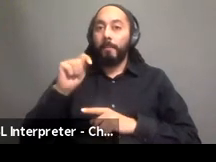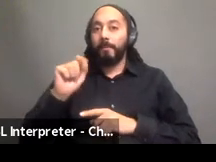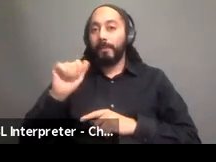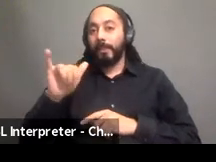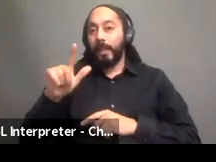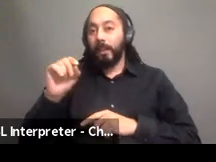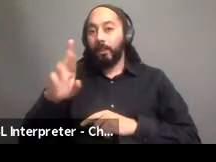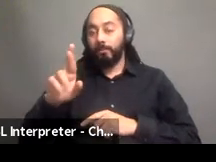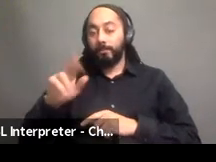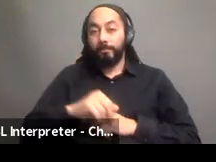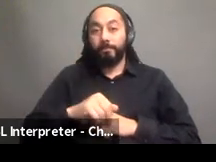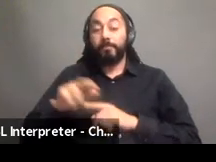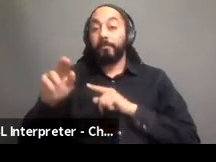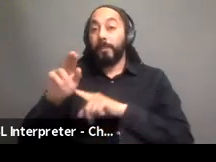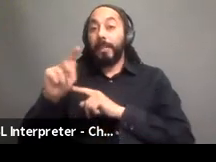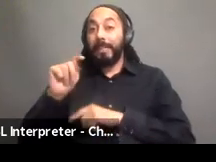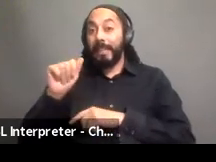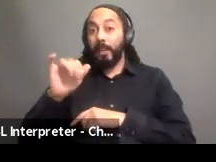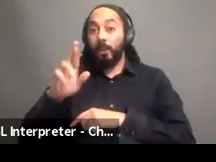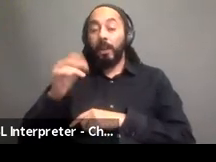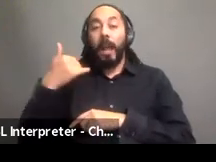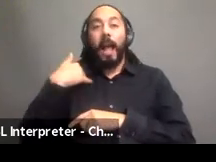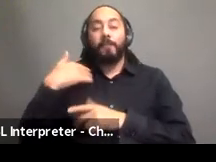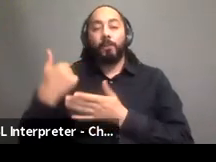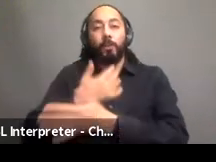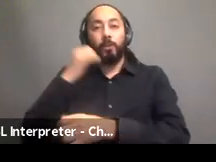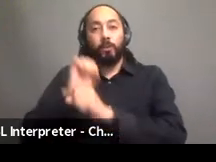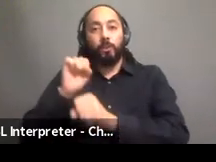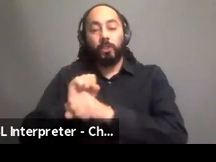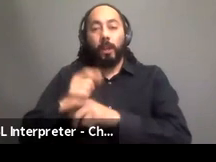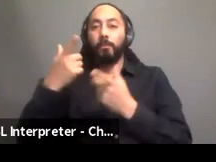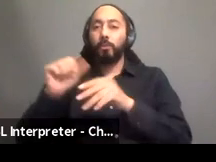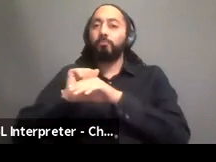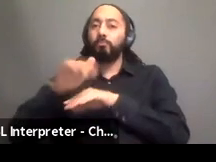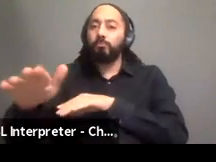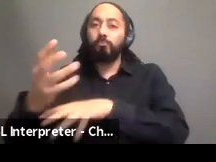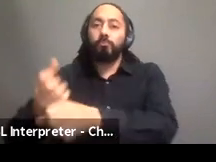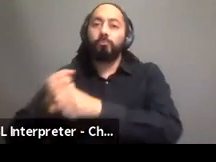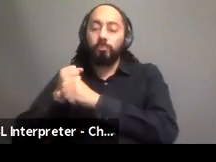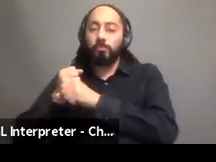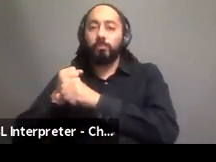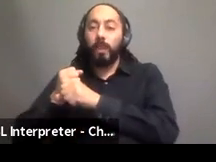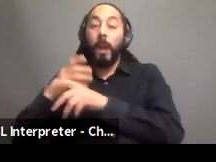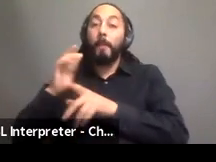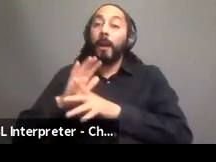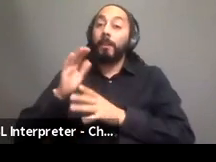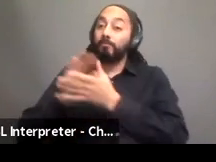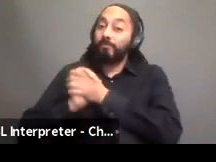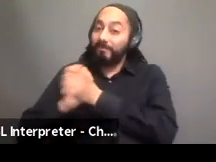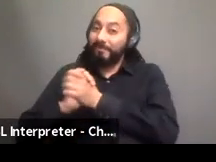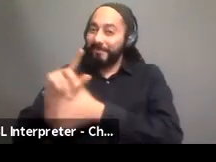in a warehouse as a shipper/receiver. Congrats, Taylor. Their boss has been making sexual jokes in the